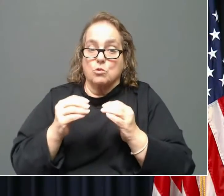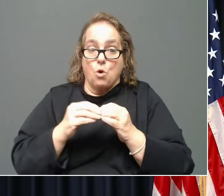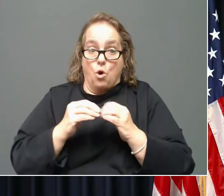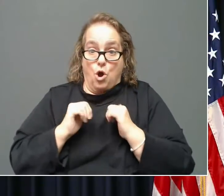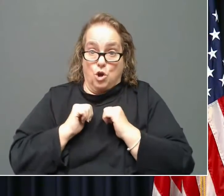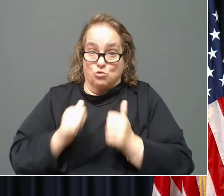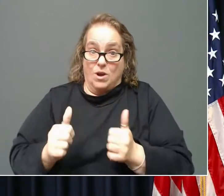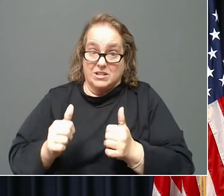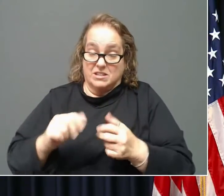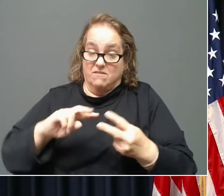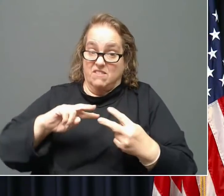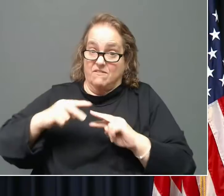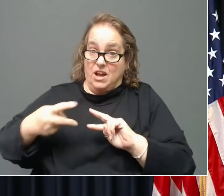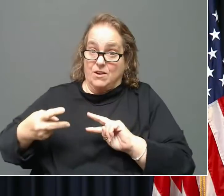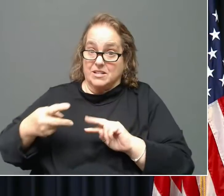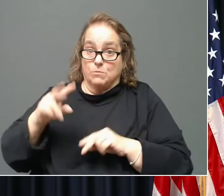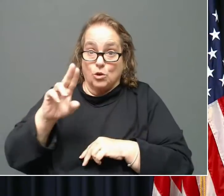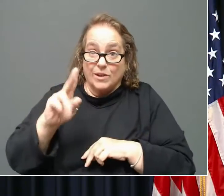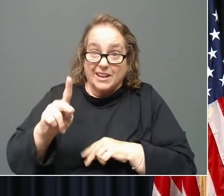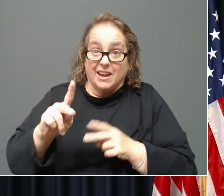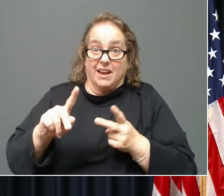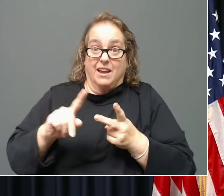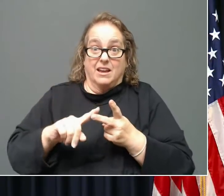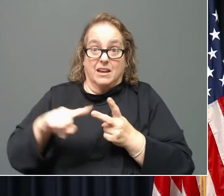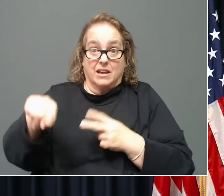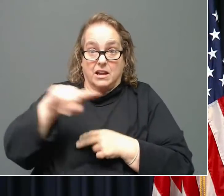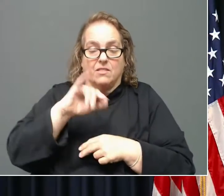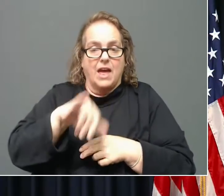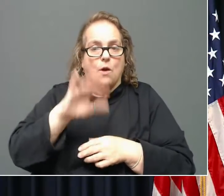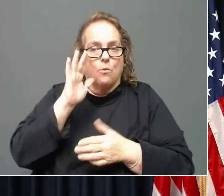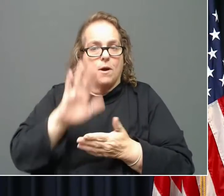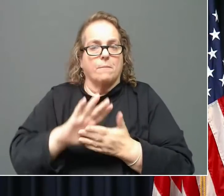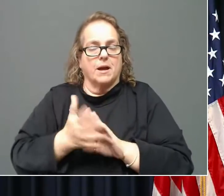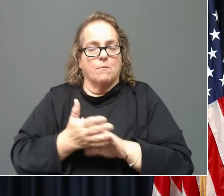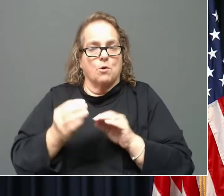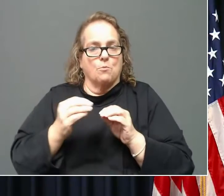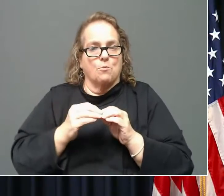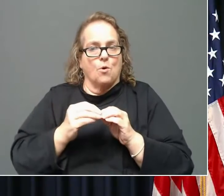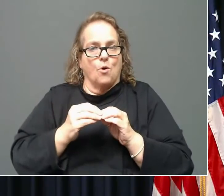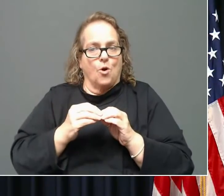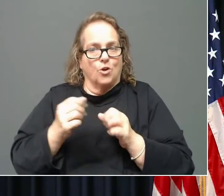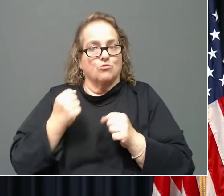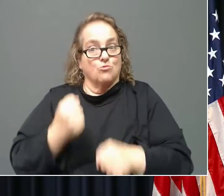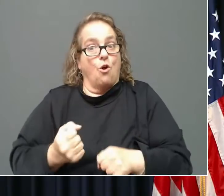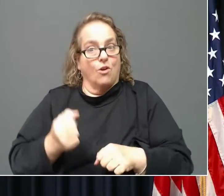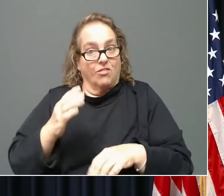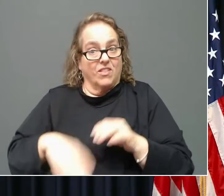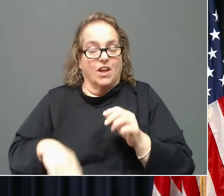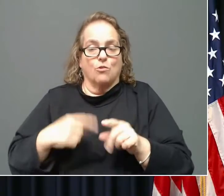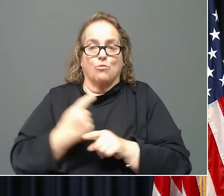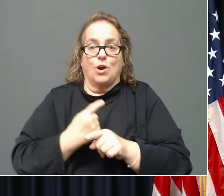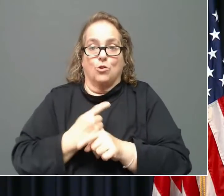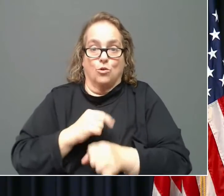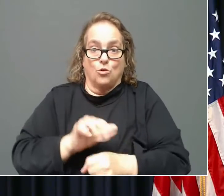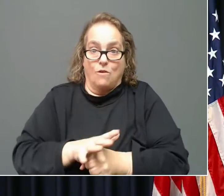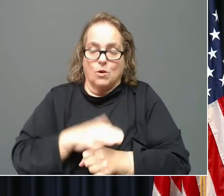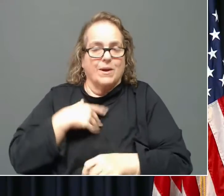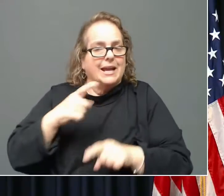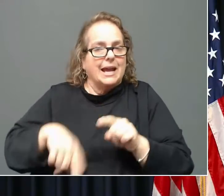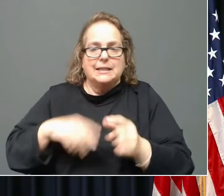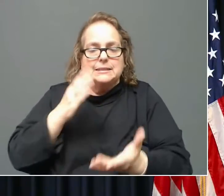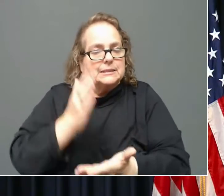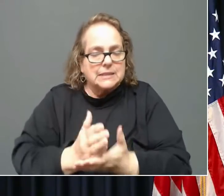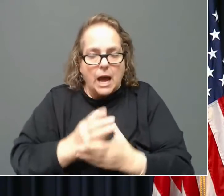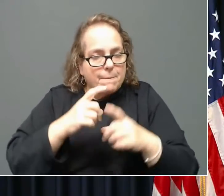there, which are expected to become the dominant strains, we cannot stop masking. We cannot stop doing the things that we know